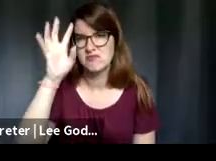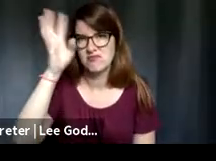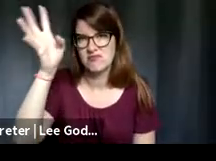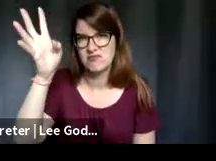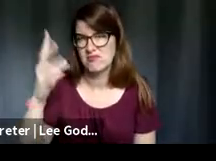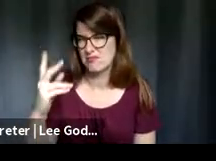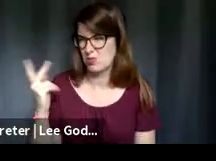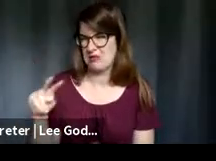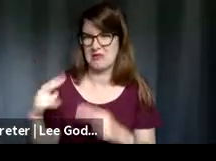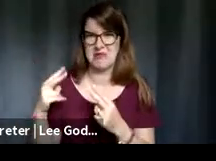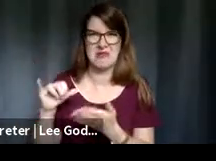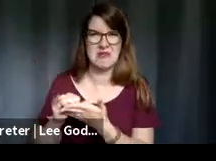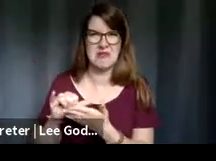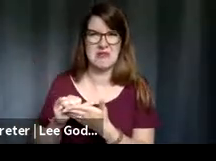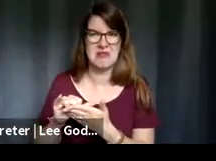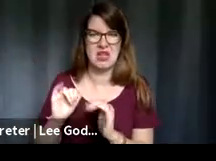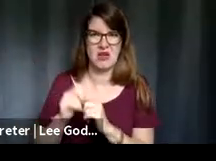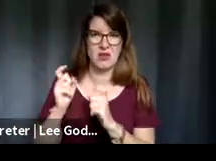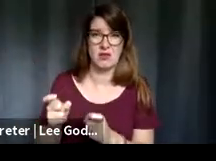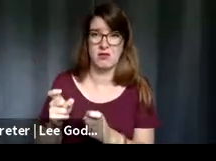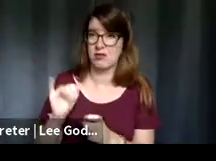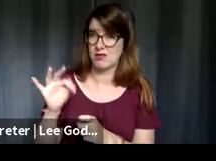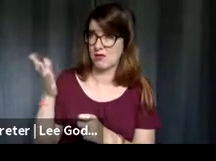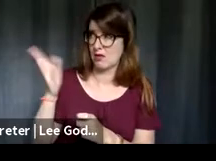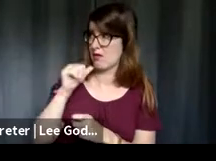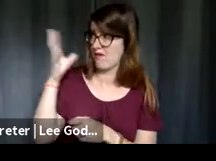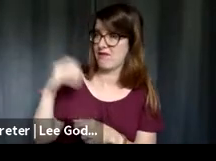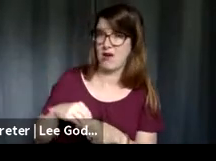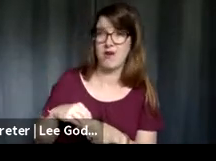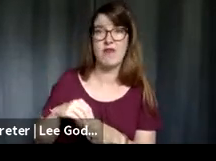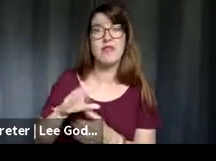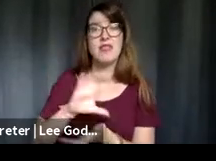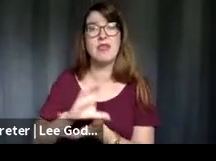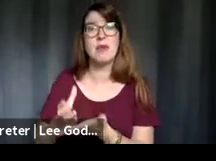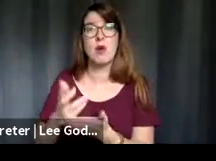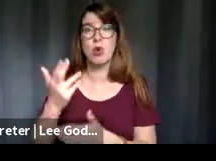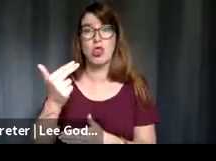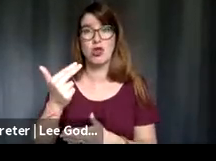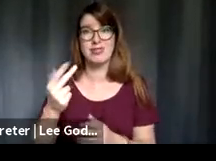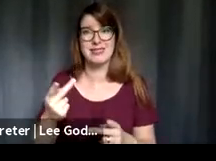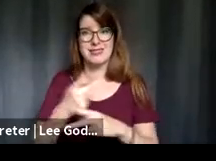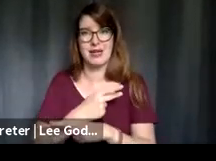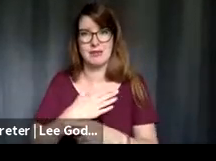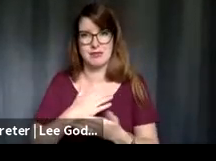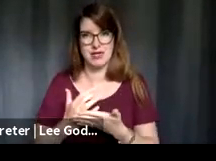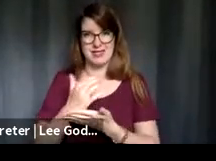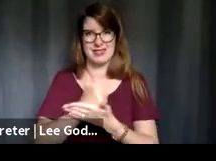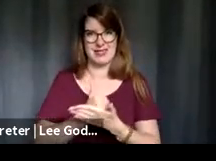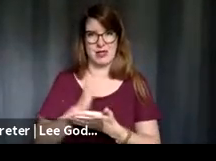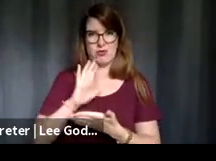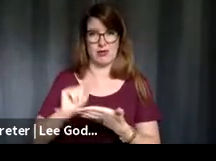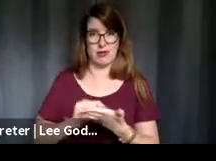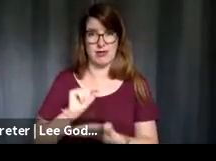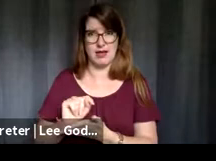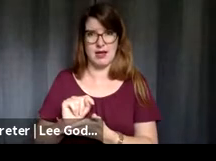no way. It was impossible unless God got involved. The amount was 13 times my salary at that time.